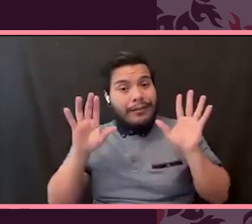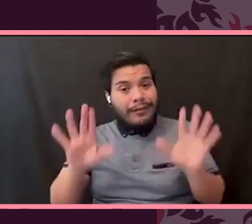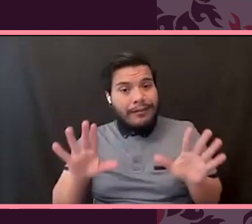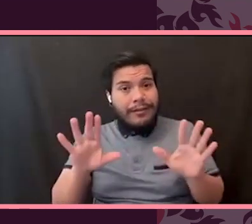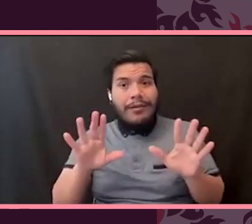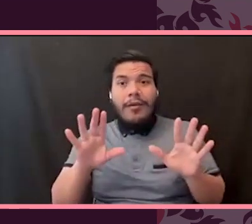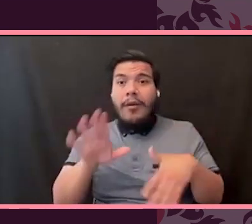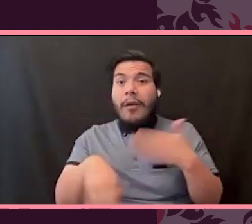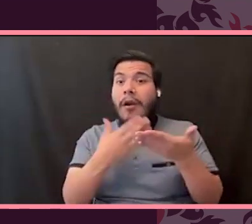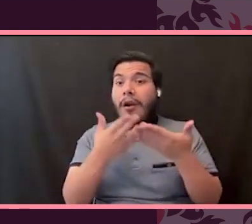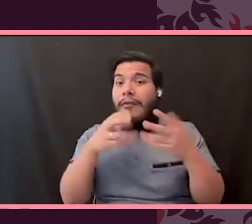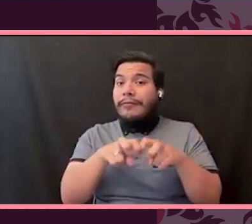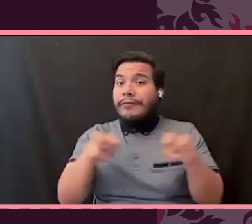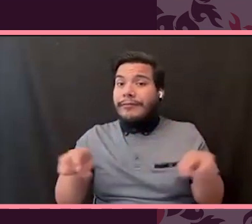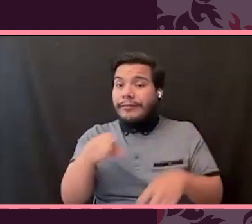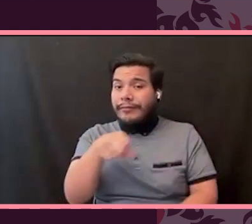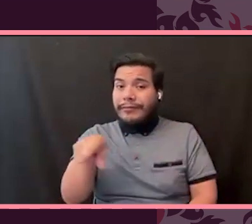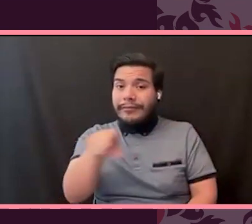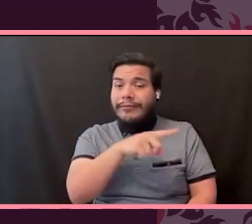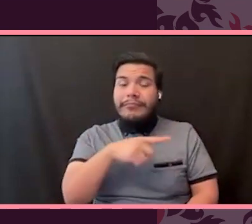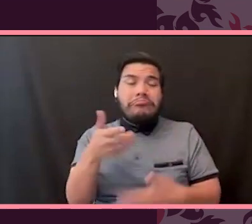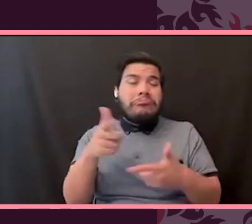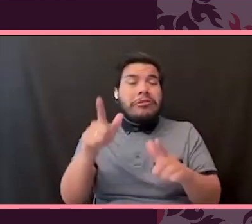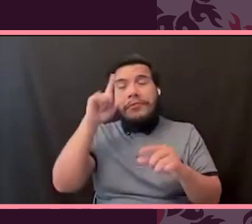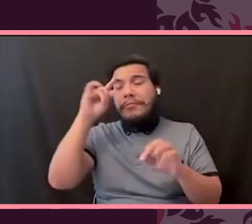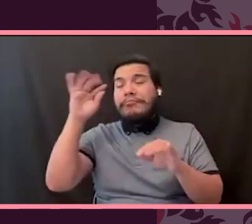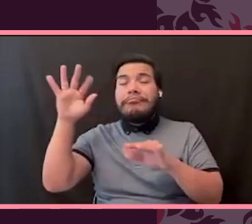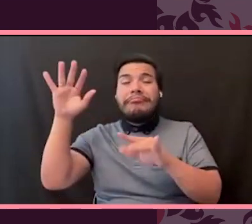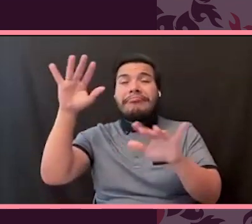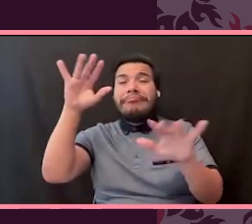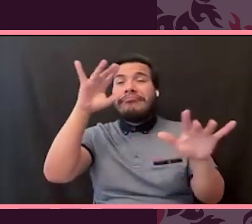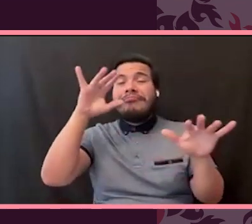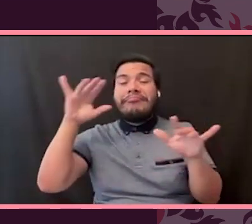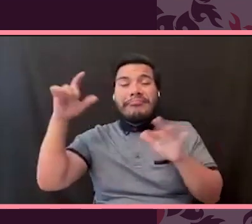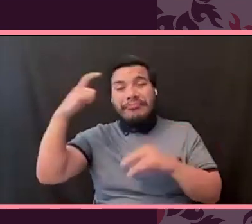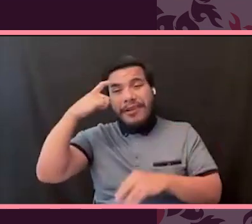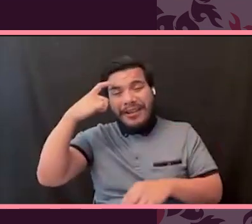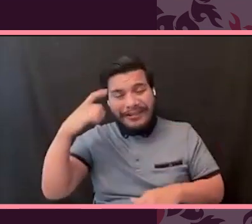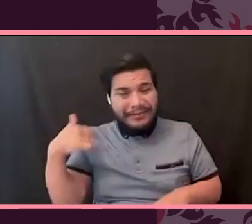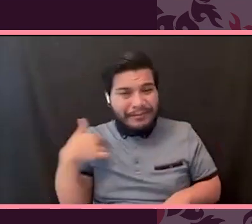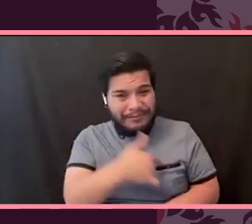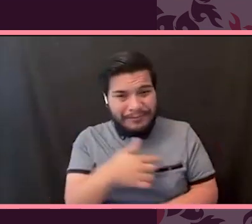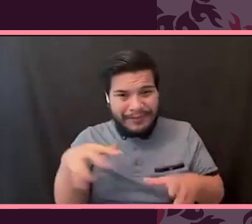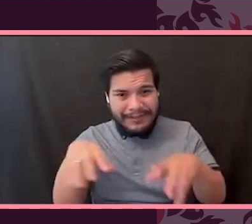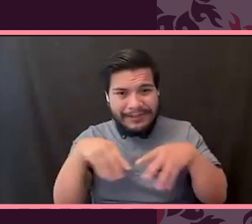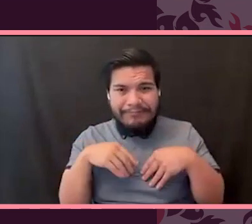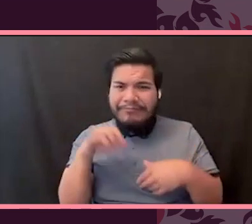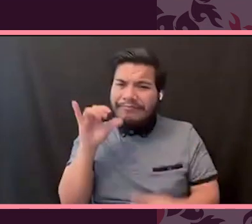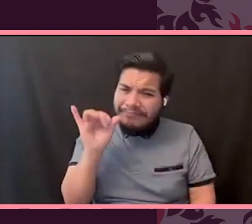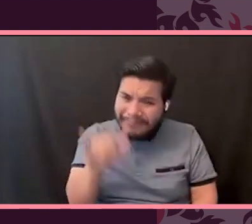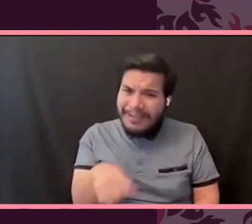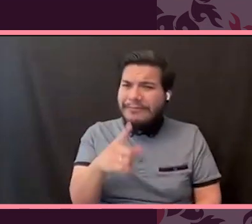panel today just lets their mind wander wherever it would like to wander, and that we accept that that is exactly where we're meant to